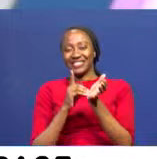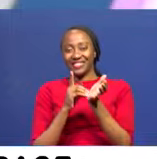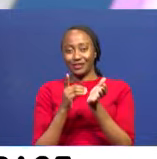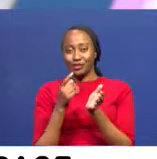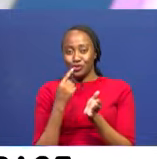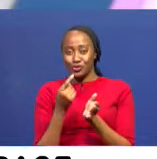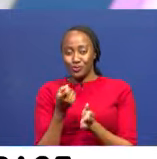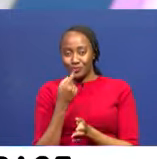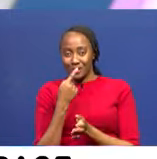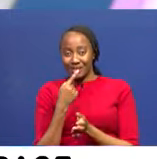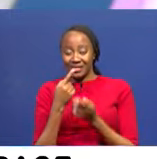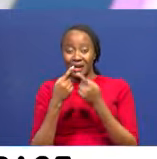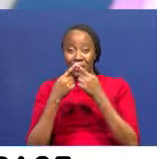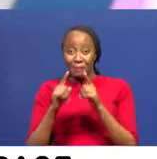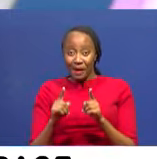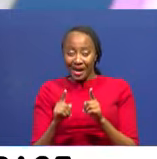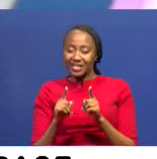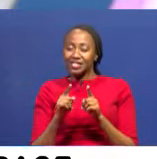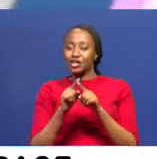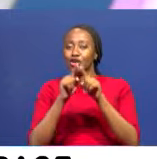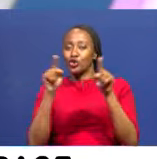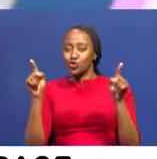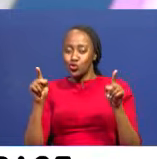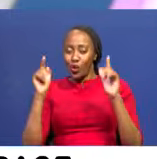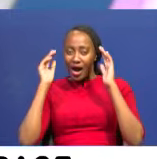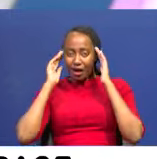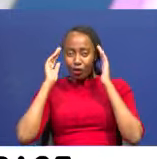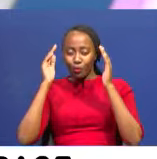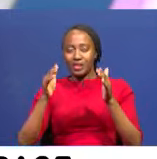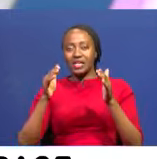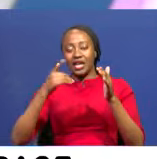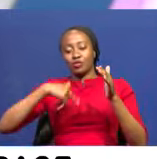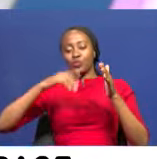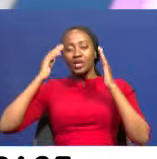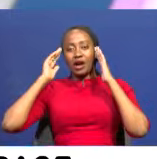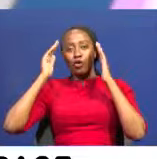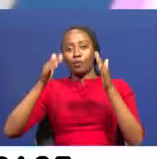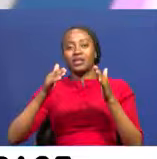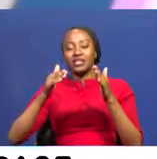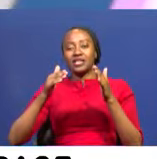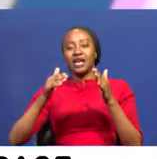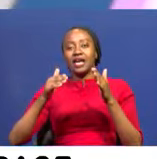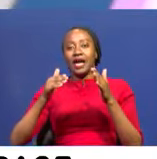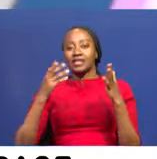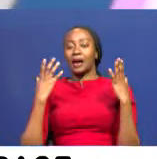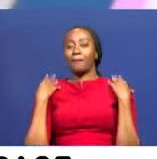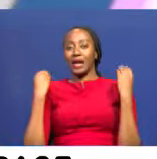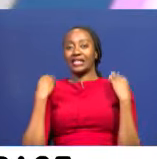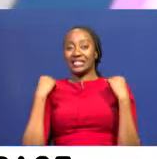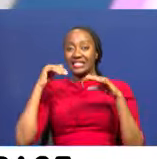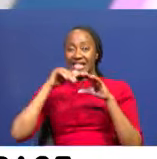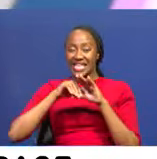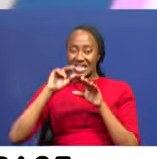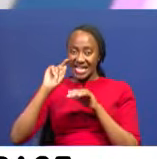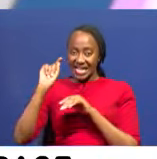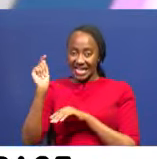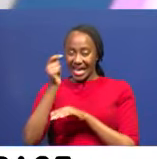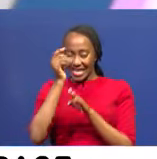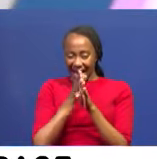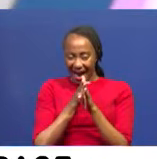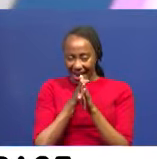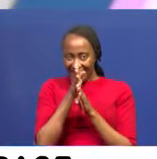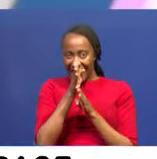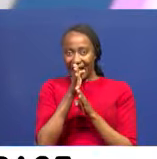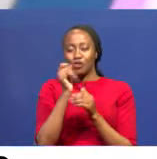Pharmaceutical Society of Kenya is very committed. They are very committed to making sure that our practice in Kenya is aligned to, number